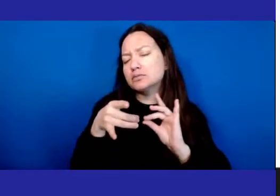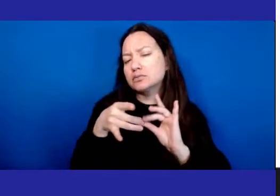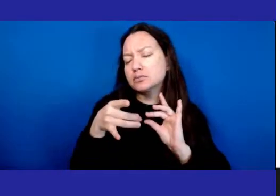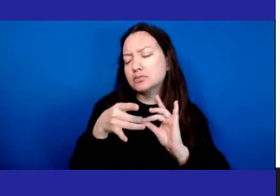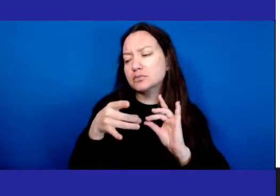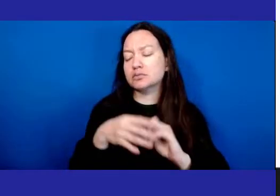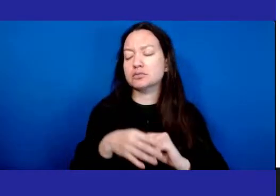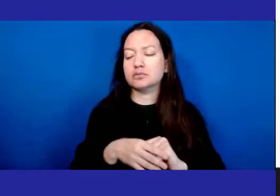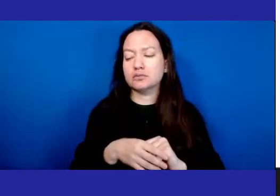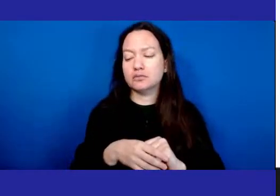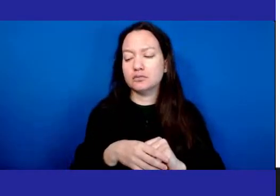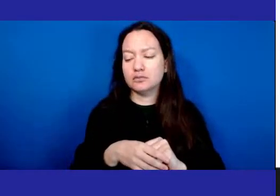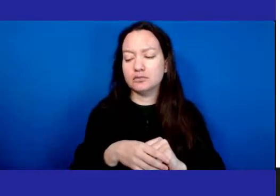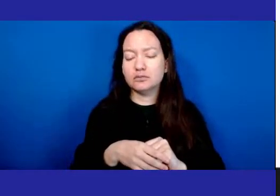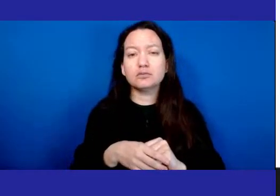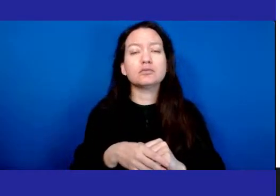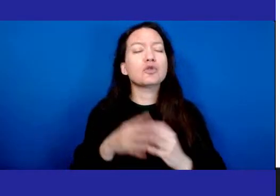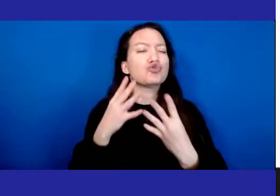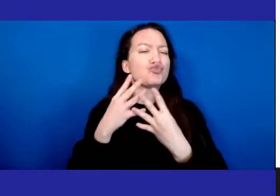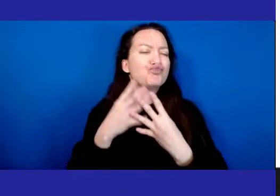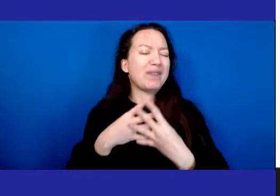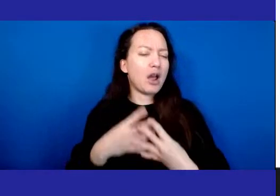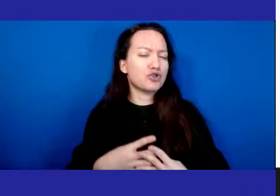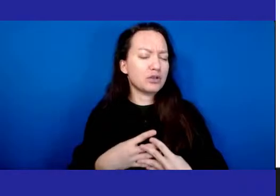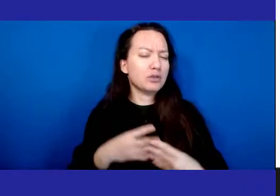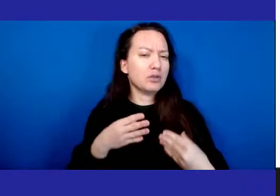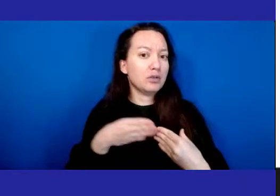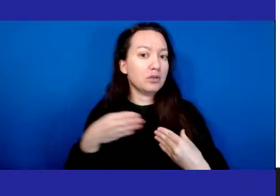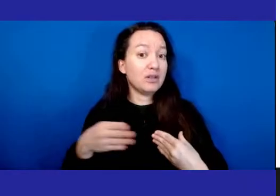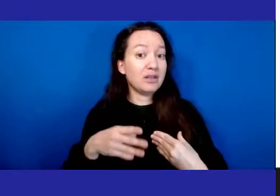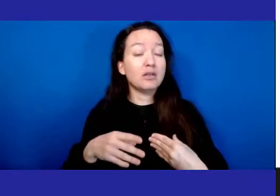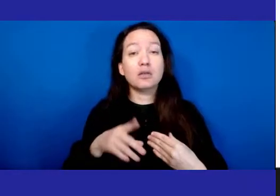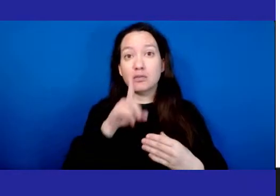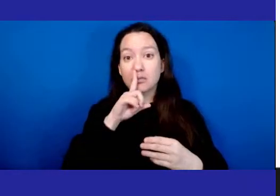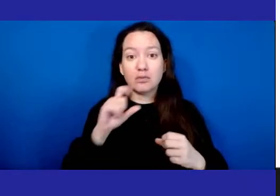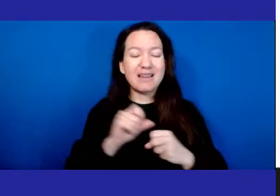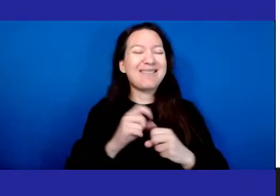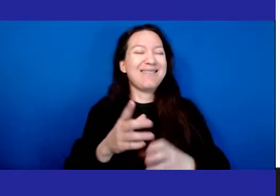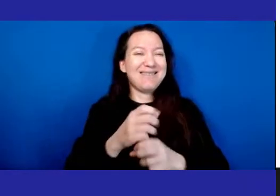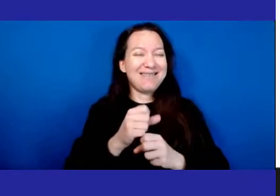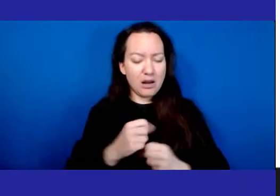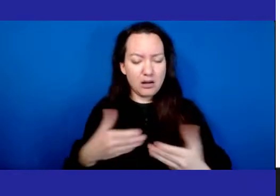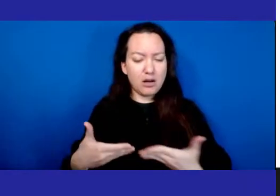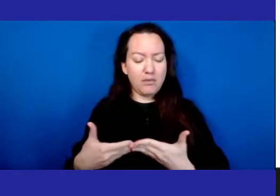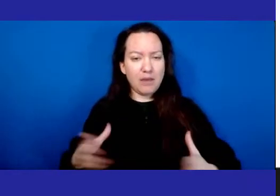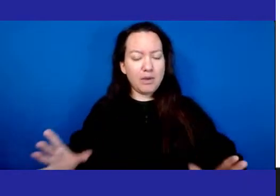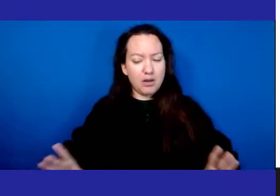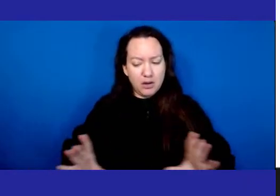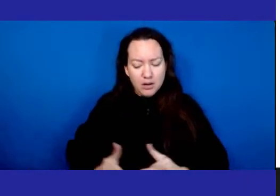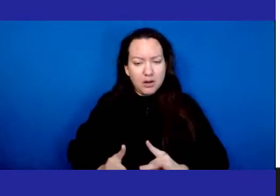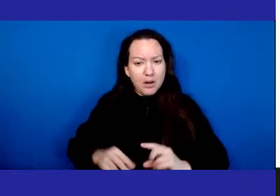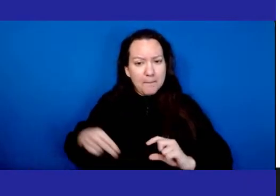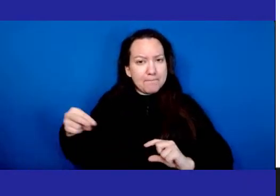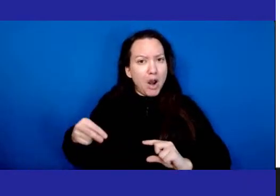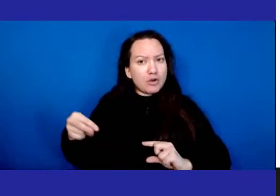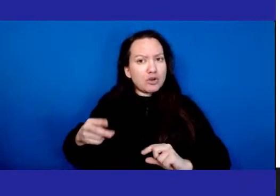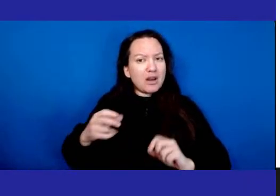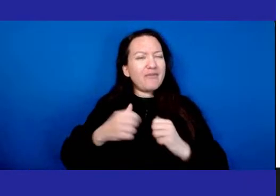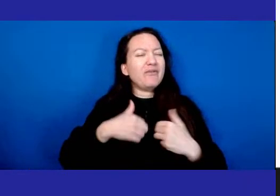the from triage to when they actually get a fetal monitor on them? Like, have we looked at our timing on that?